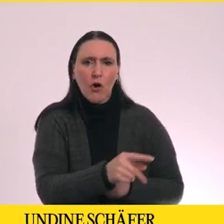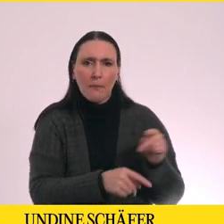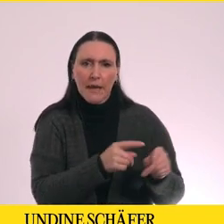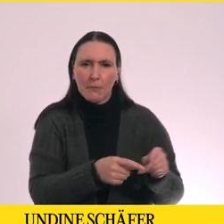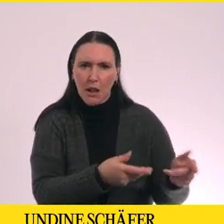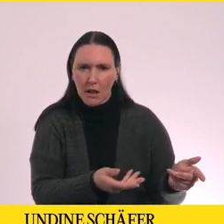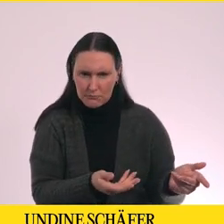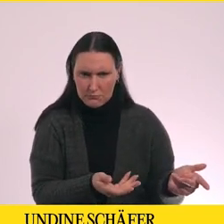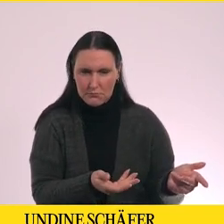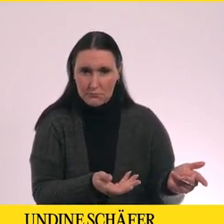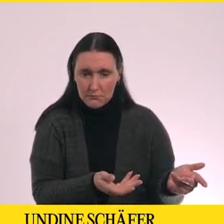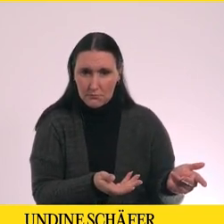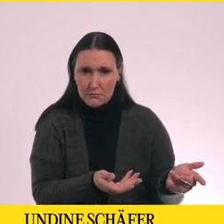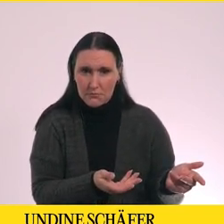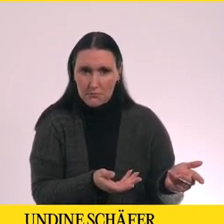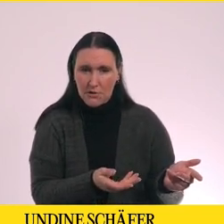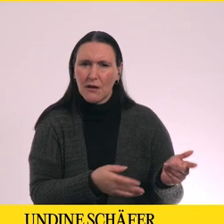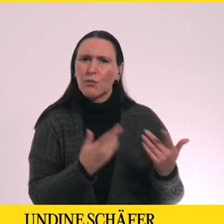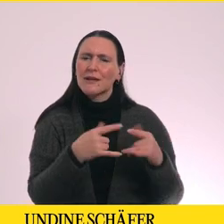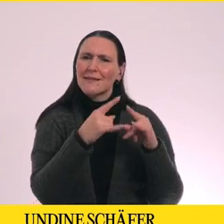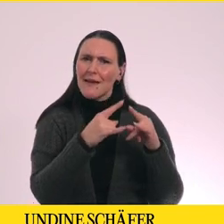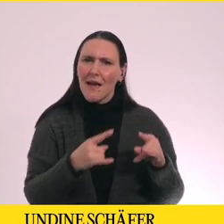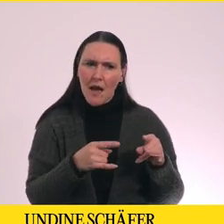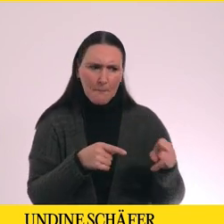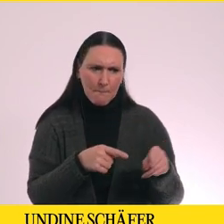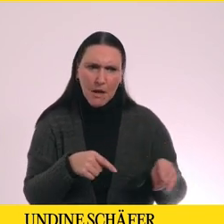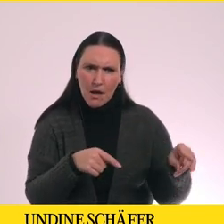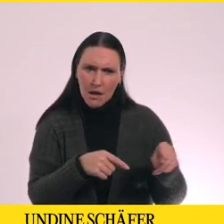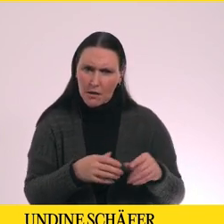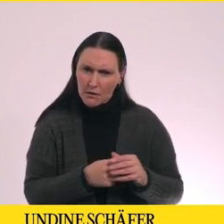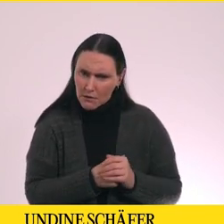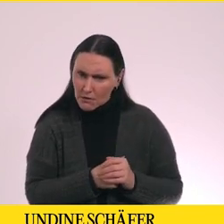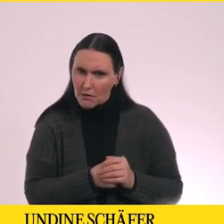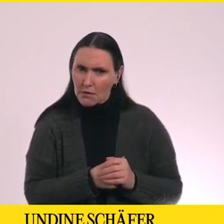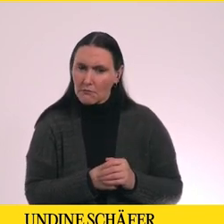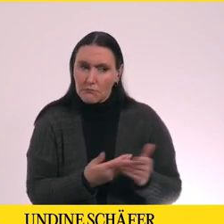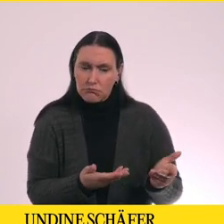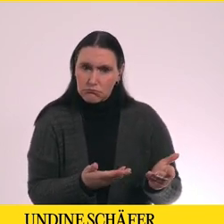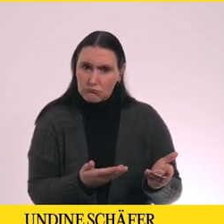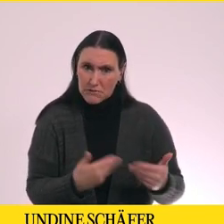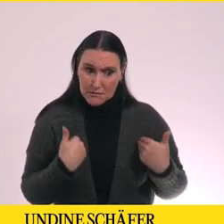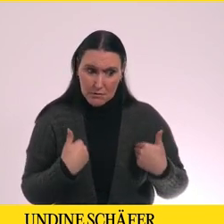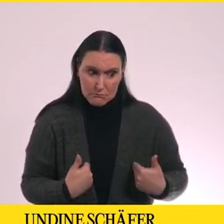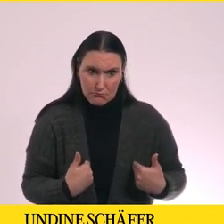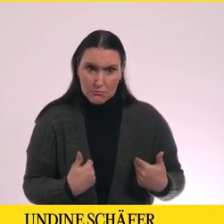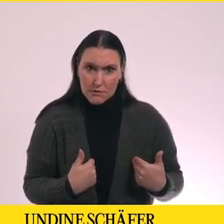happens in the camps is that people react in a healthy way to a sick system.